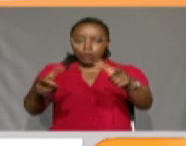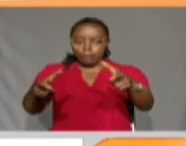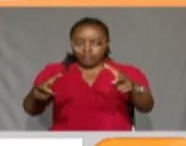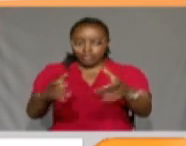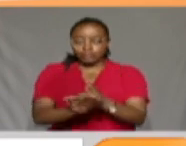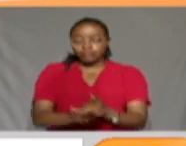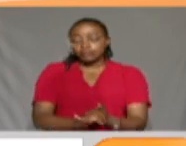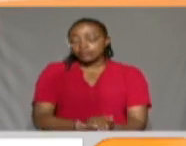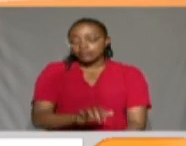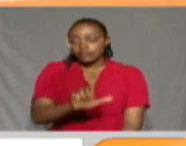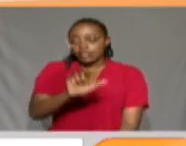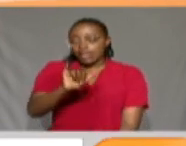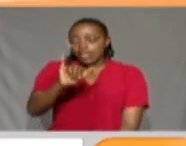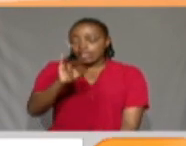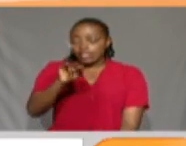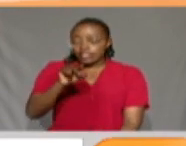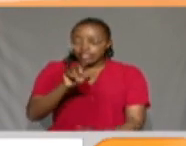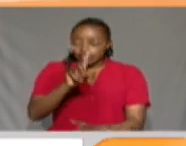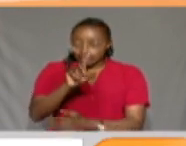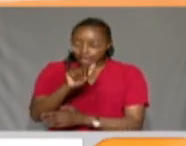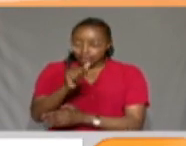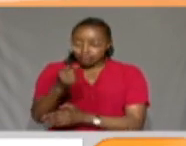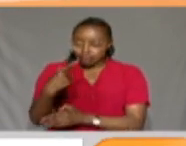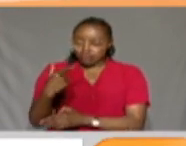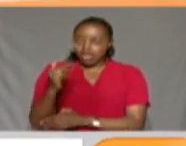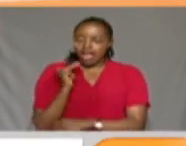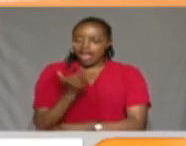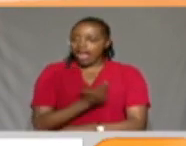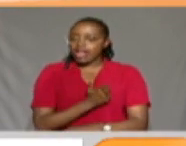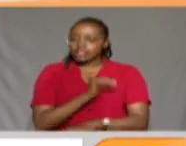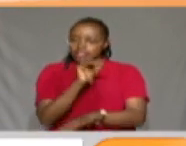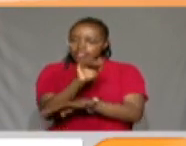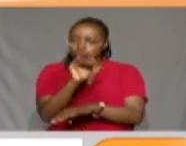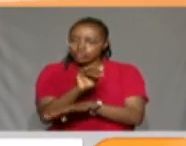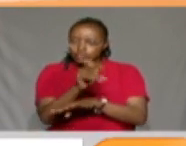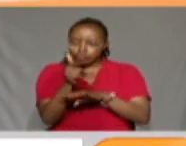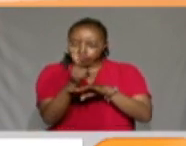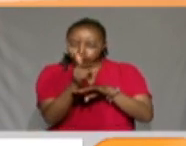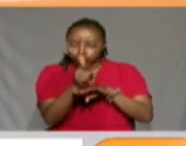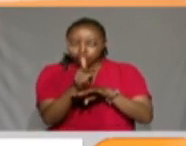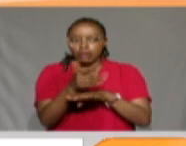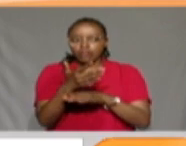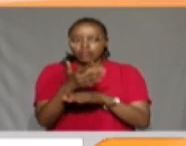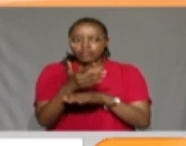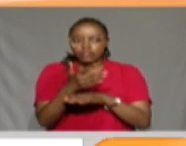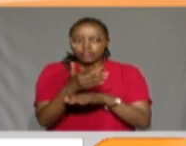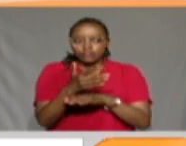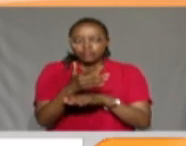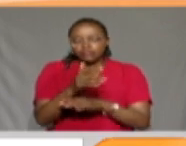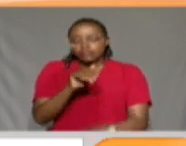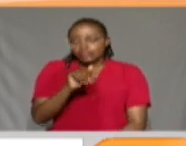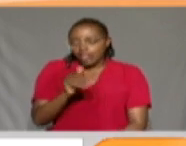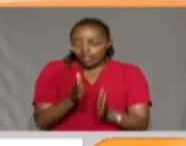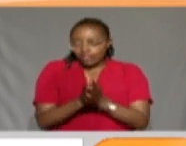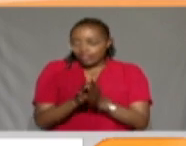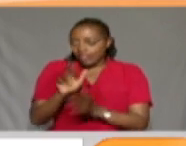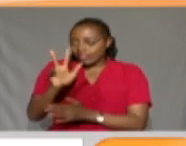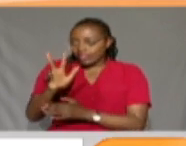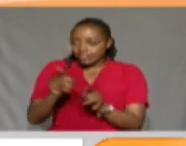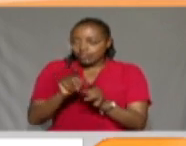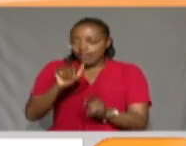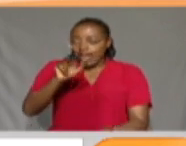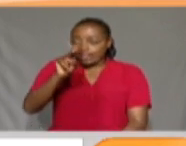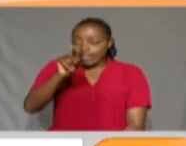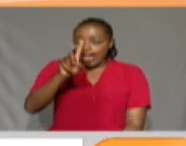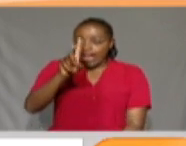Linda Chepkwony wrote to us requesting us to feature Le Parison Le Kachuma, Kevin Le Kimariki, and Andrea Le